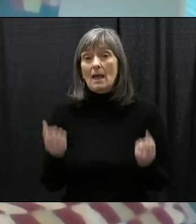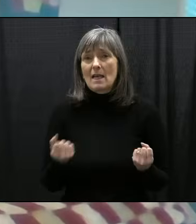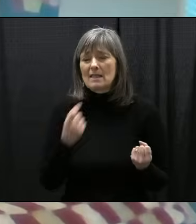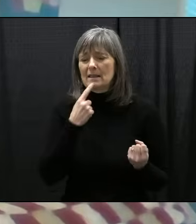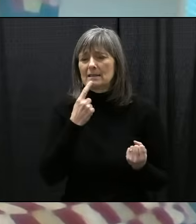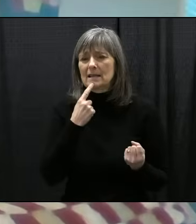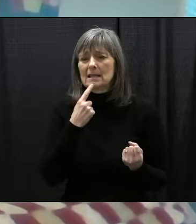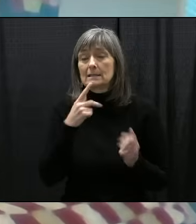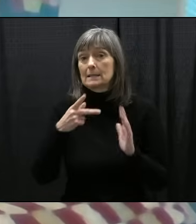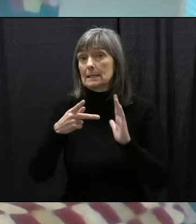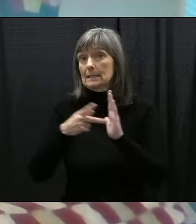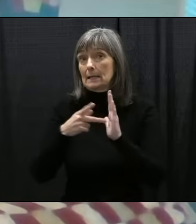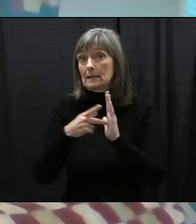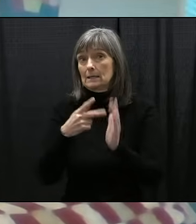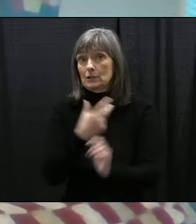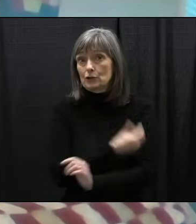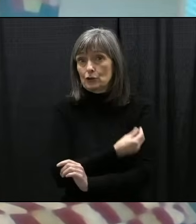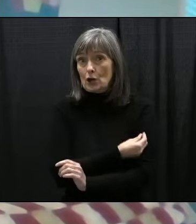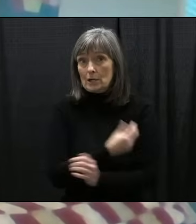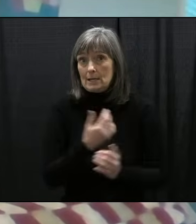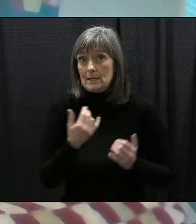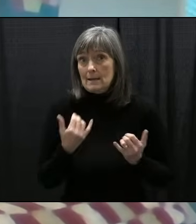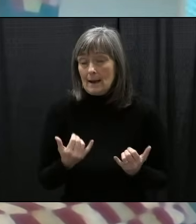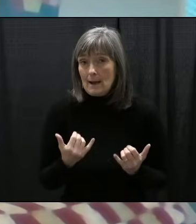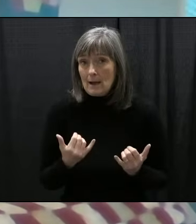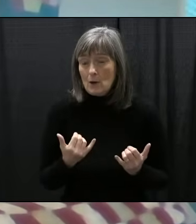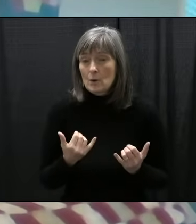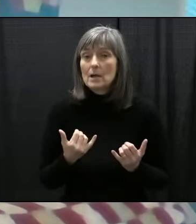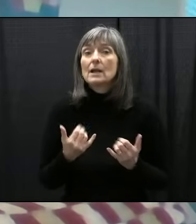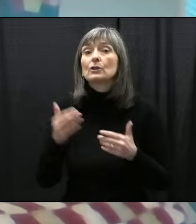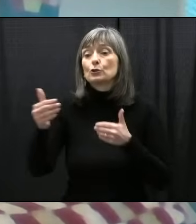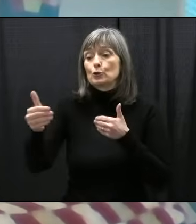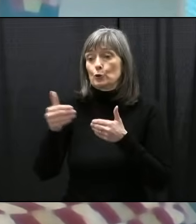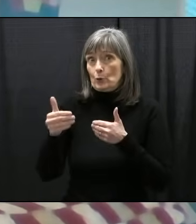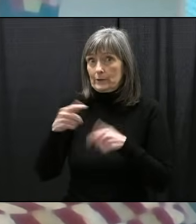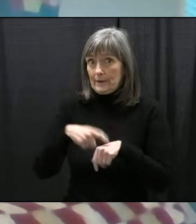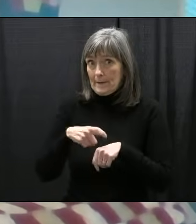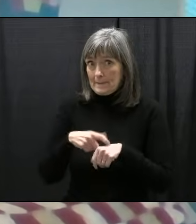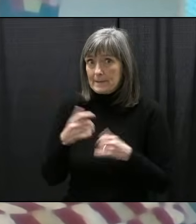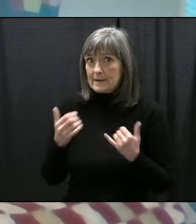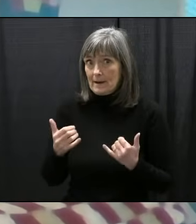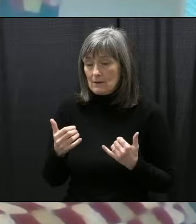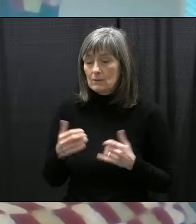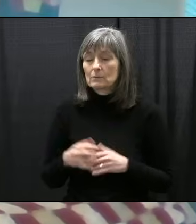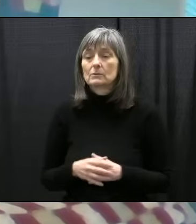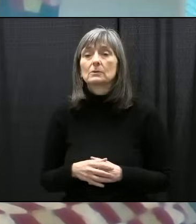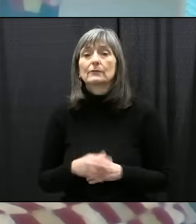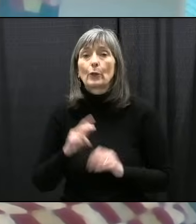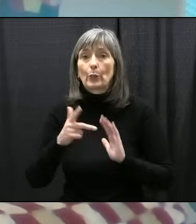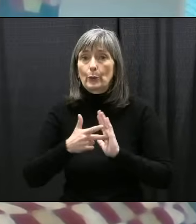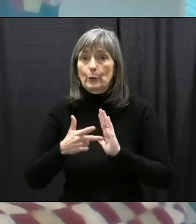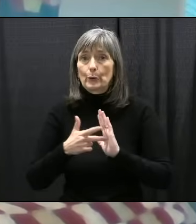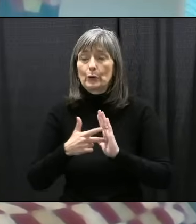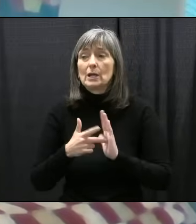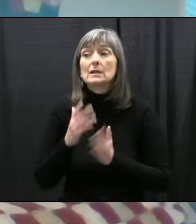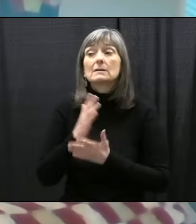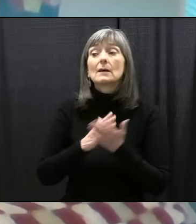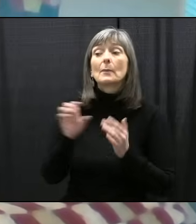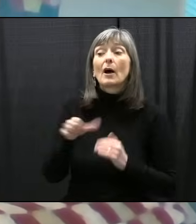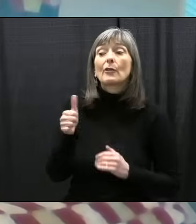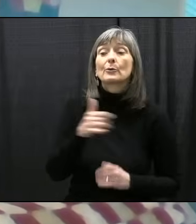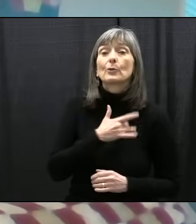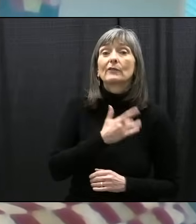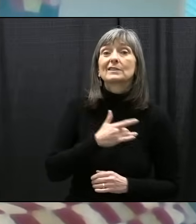second dose now with that interval changed, but some other provinces like